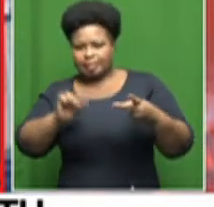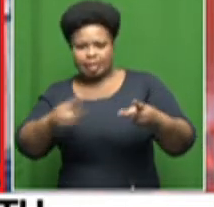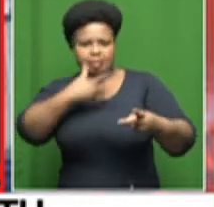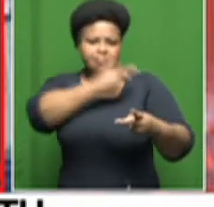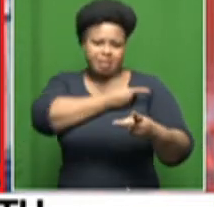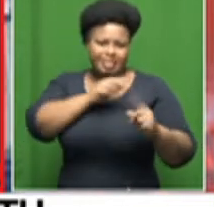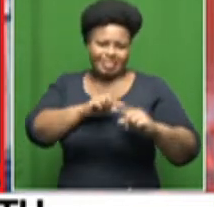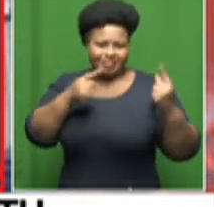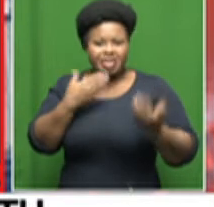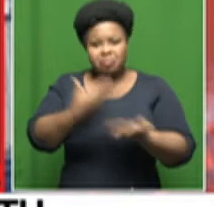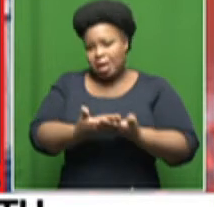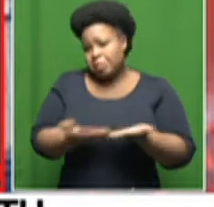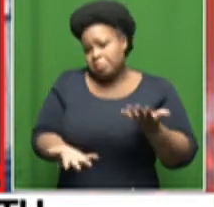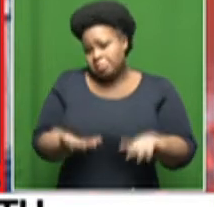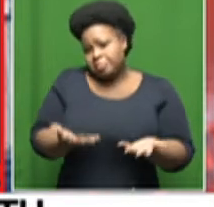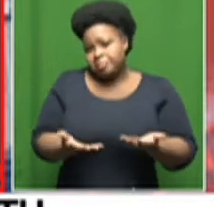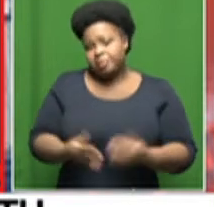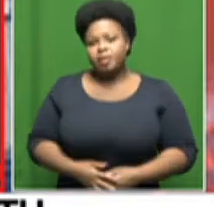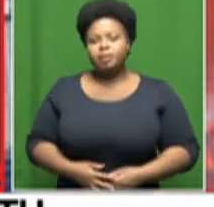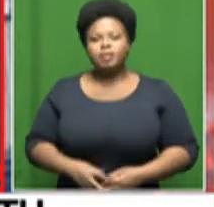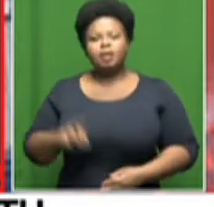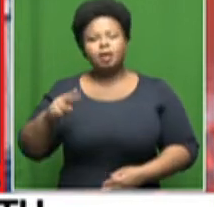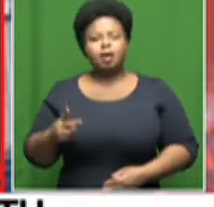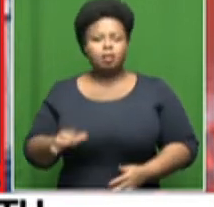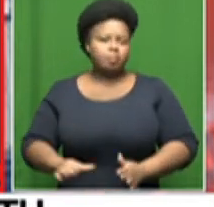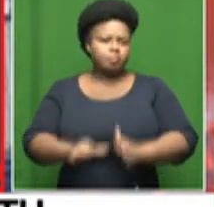other important issue, which I think I would like to